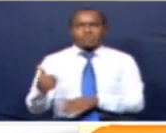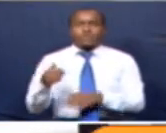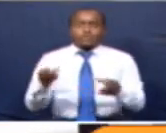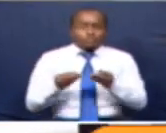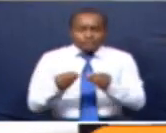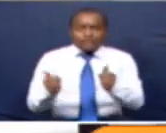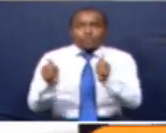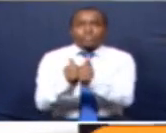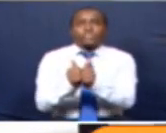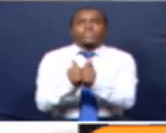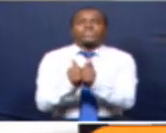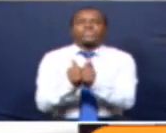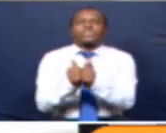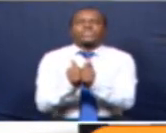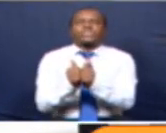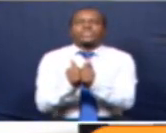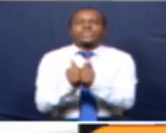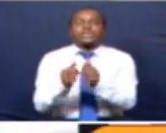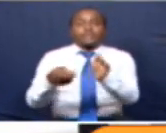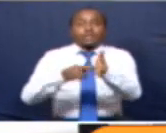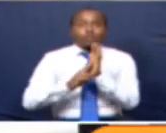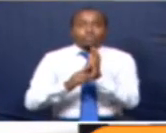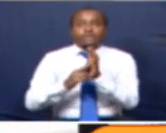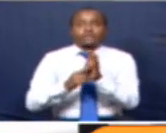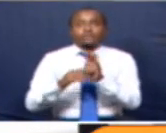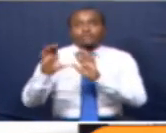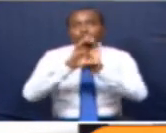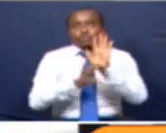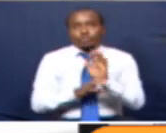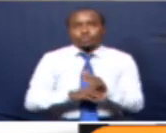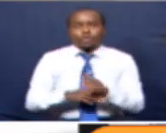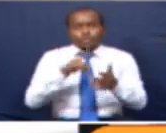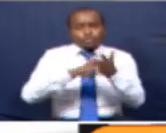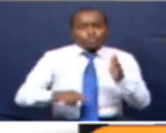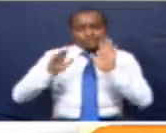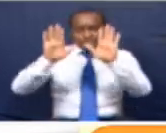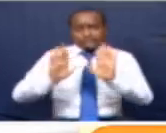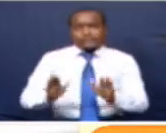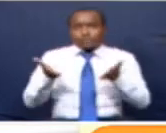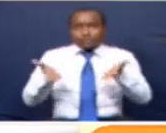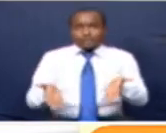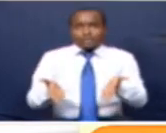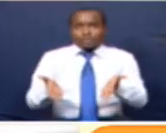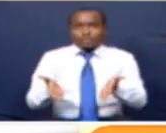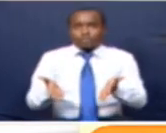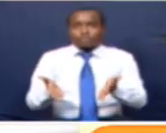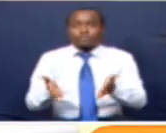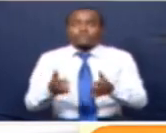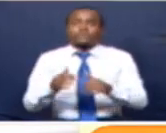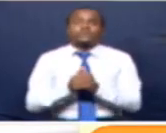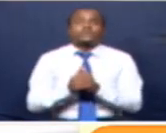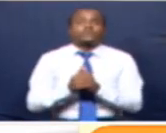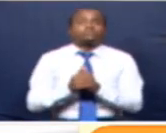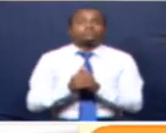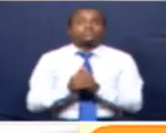with the requirements of this constitution. So what is critical now in terms of legislation and parliament is